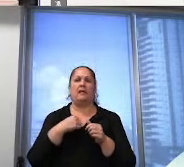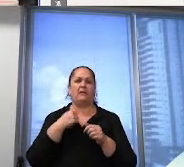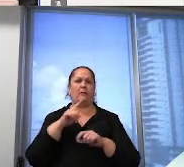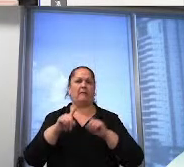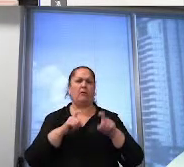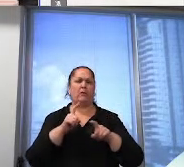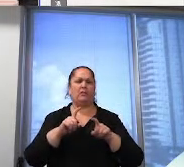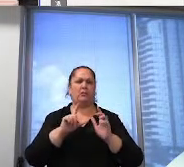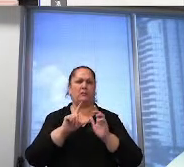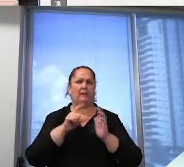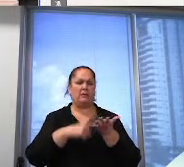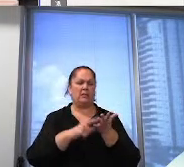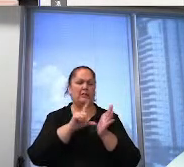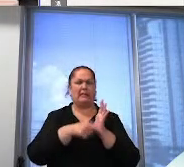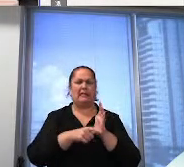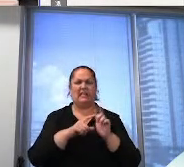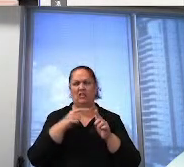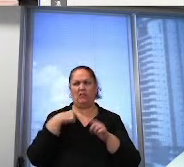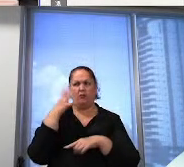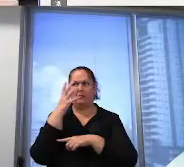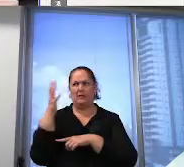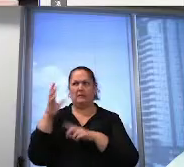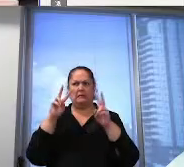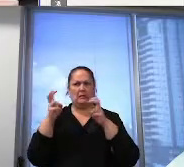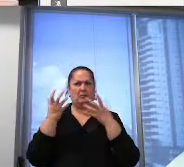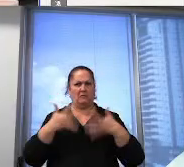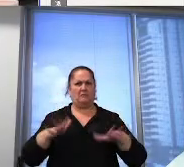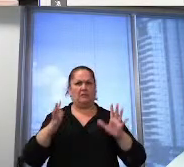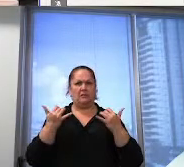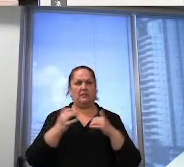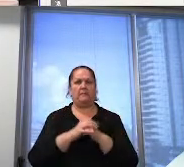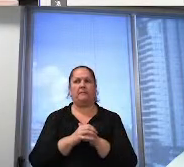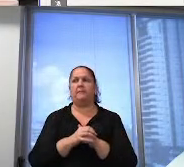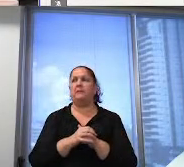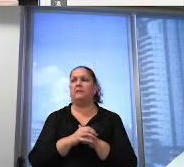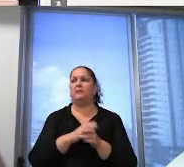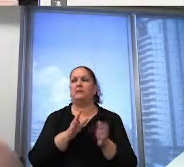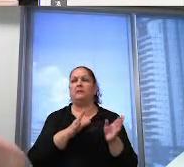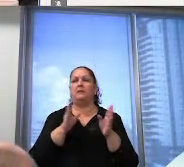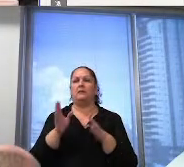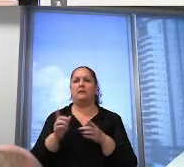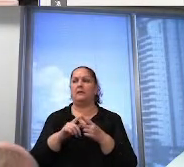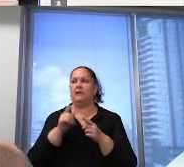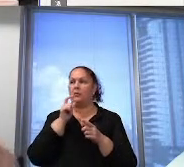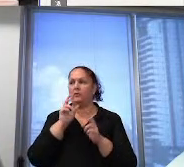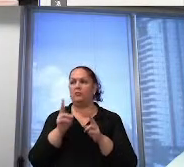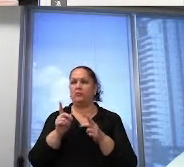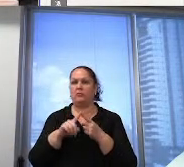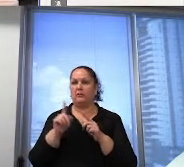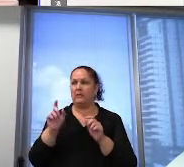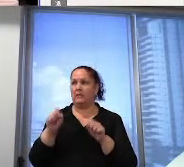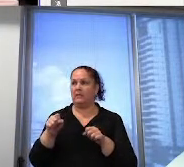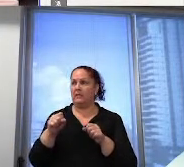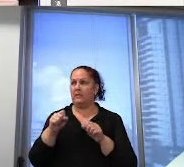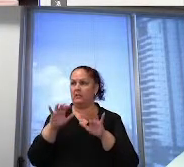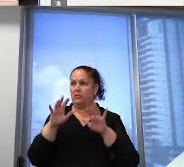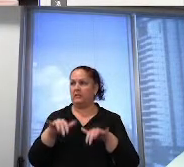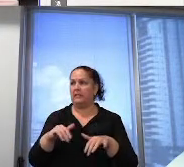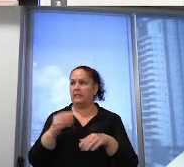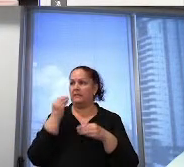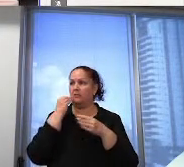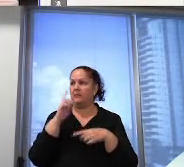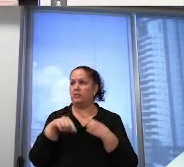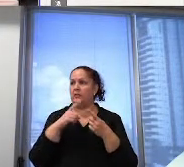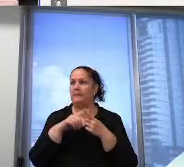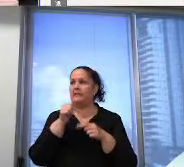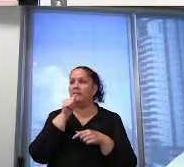that we're going to discuss later, I think that concludes our vegetation management section. Ms. Mercado, not meaning to rush you at all, were you able to obtain